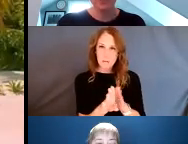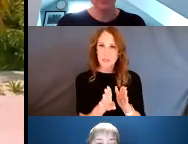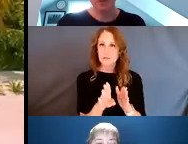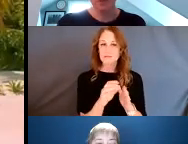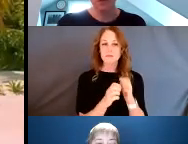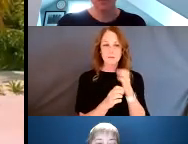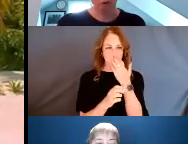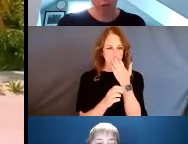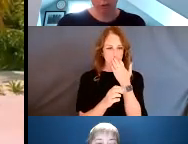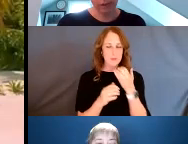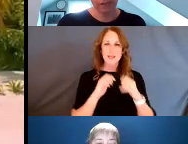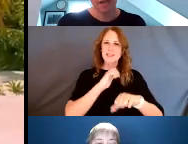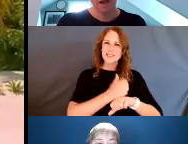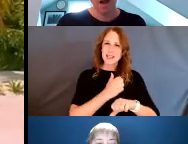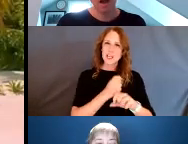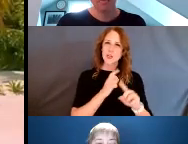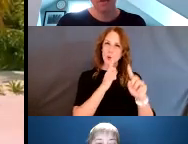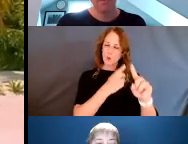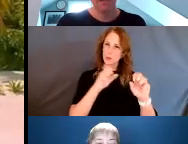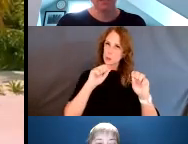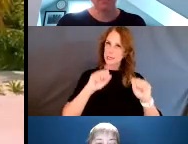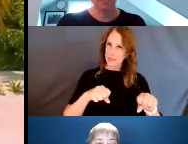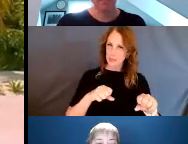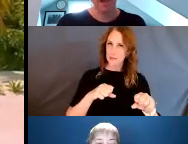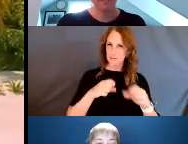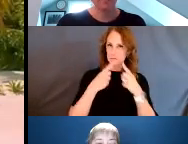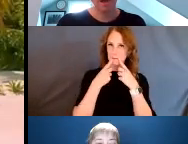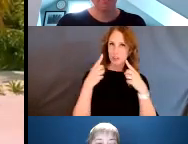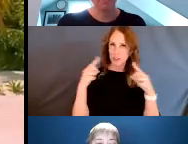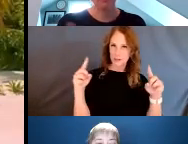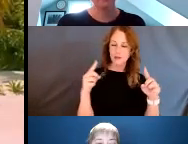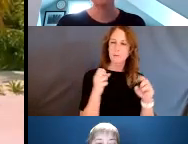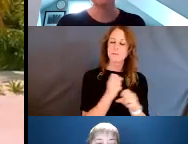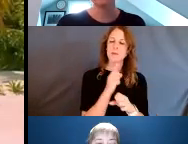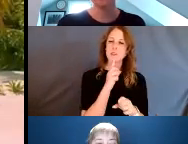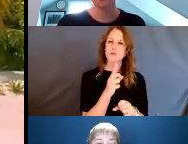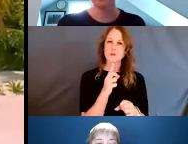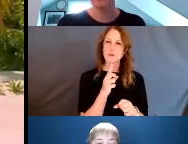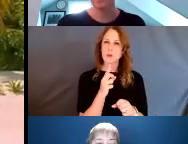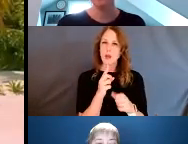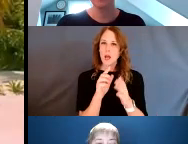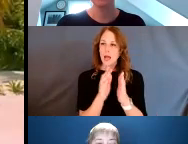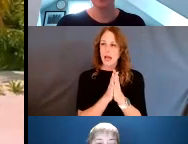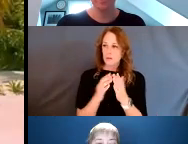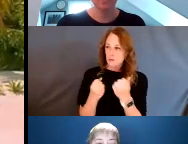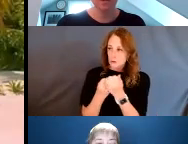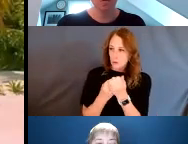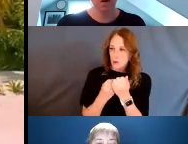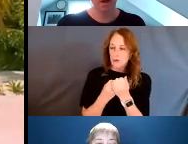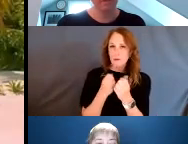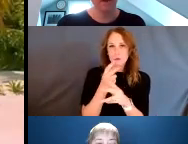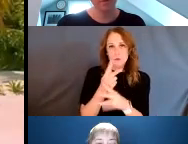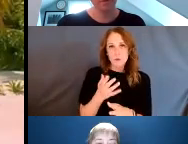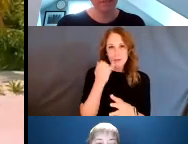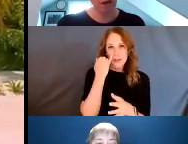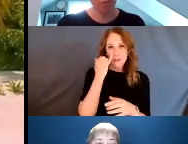setting reachable goals, and making sure that you're asking for the support you might need from a supervisor